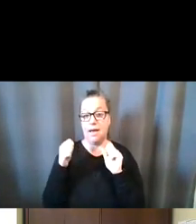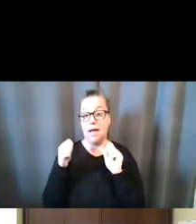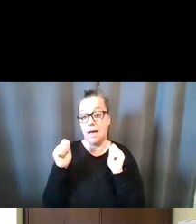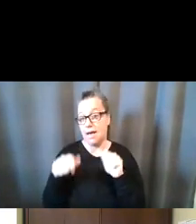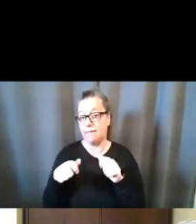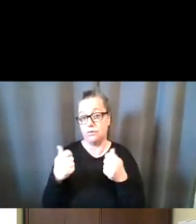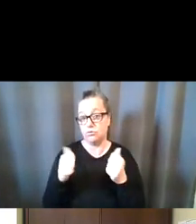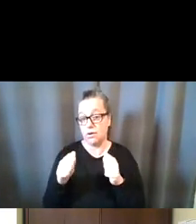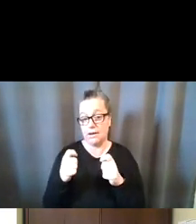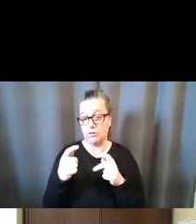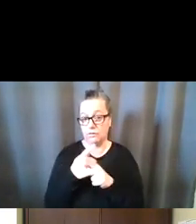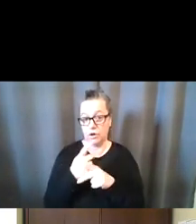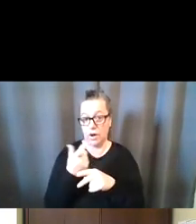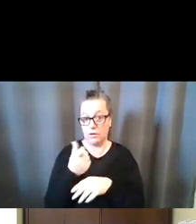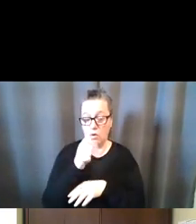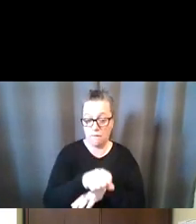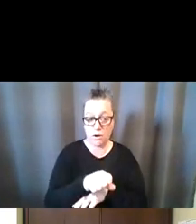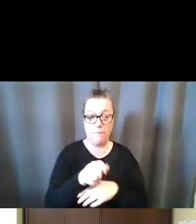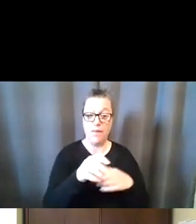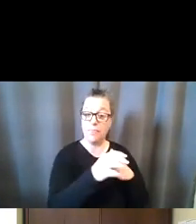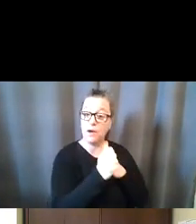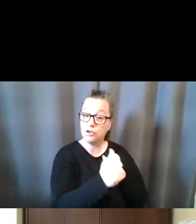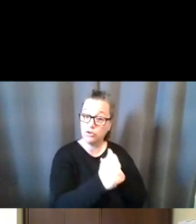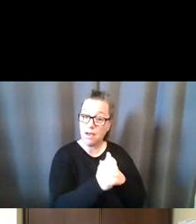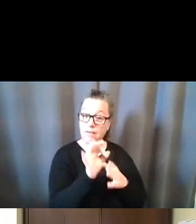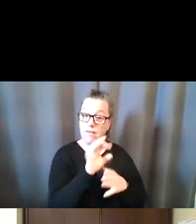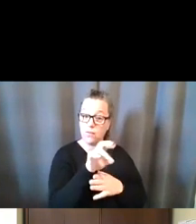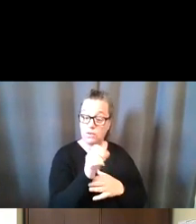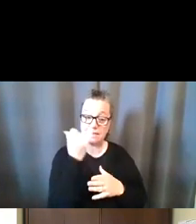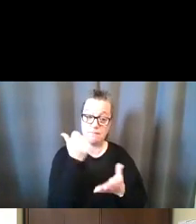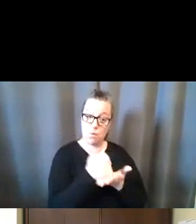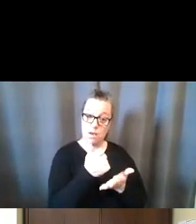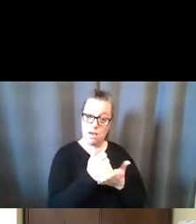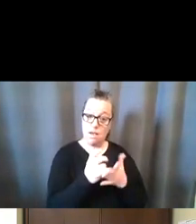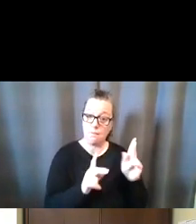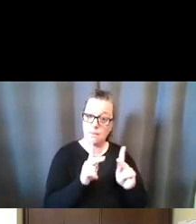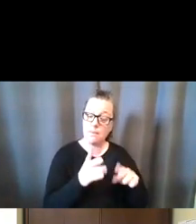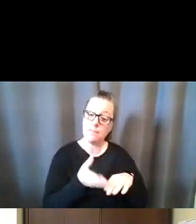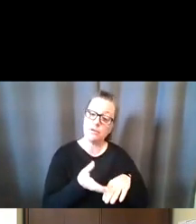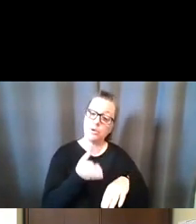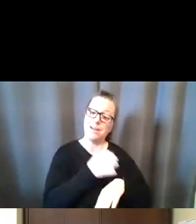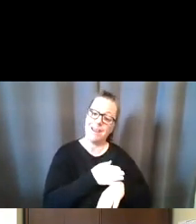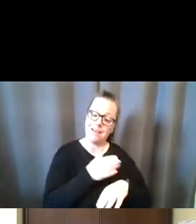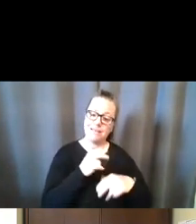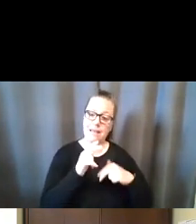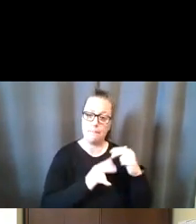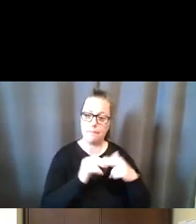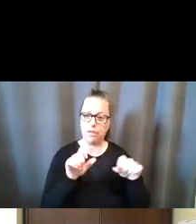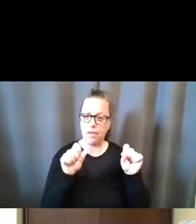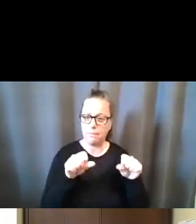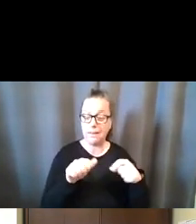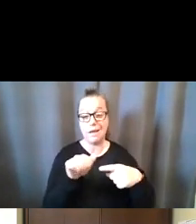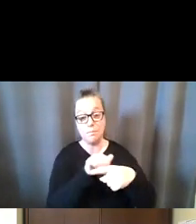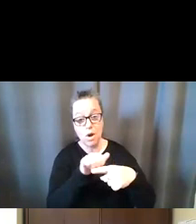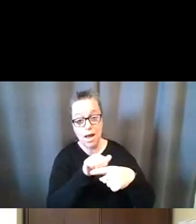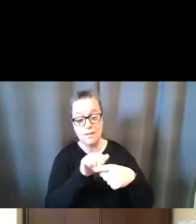how to overcome. There are driving forces, though. If we're helping people to enhance and build that ability, things like practice